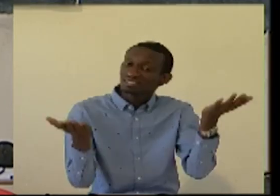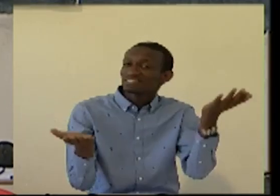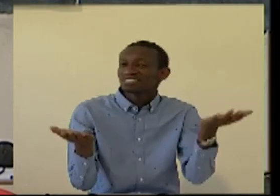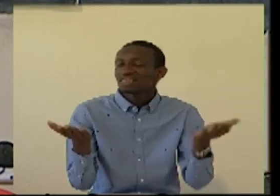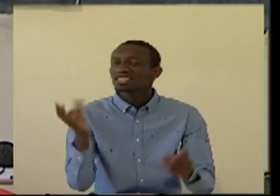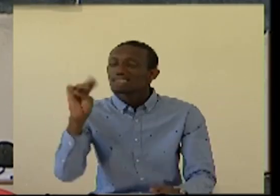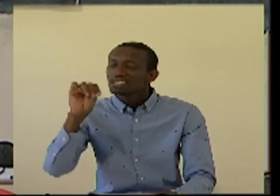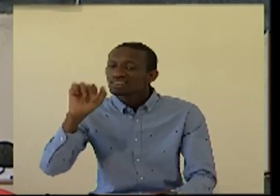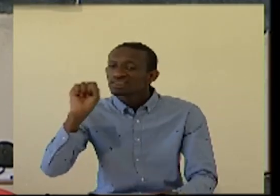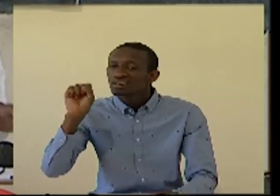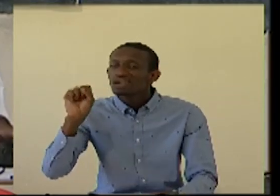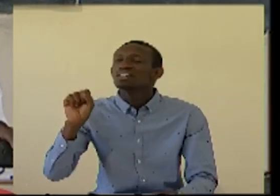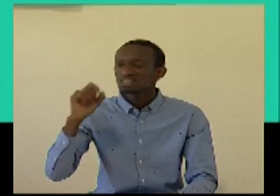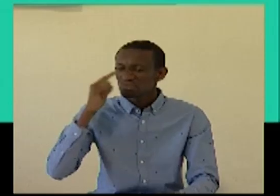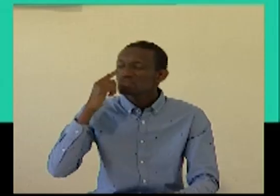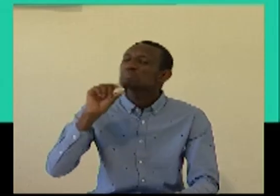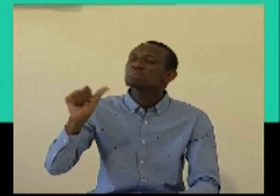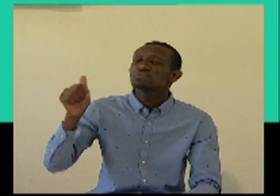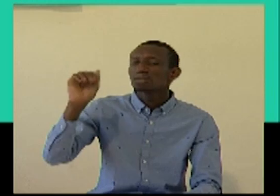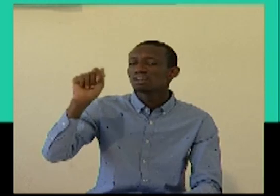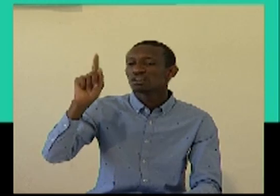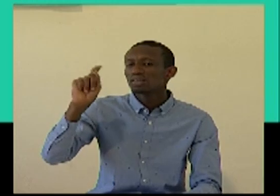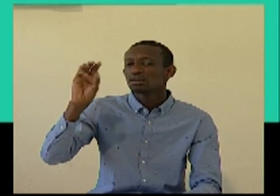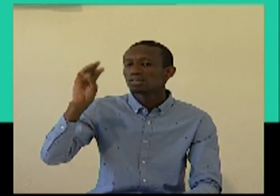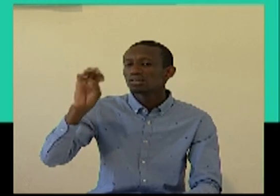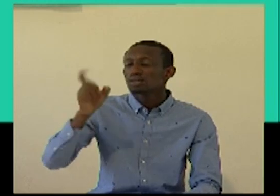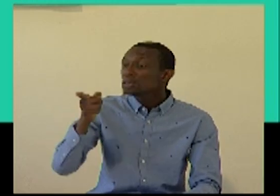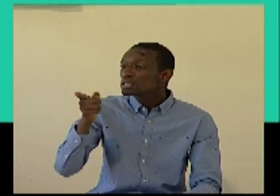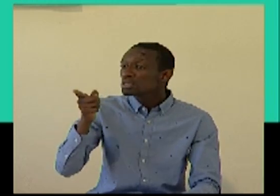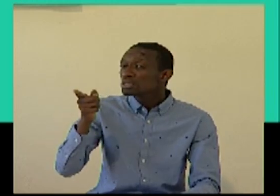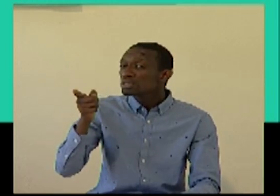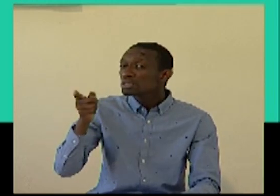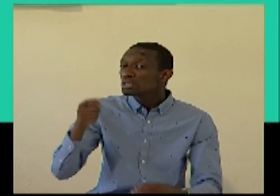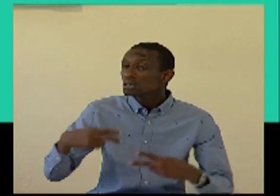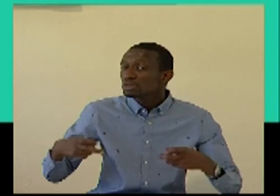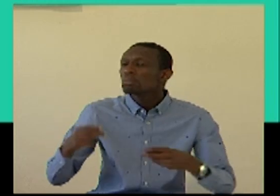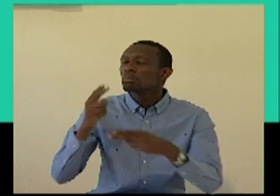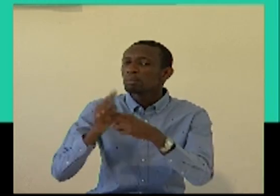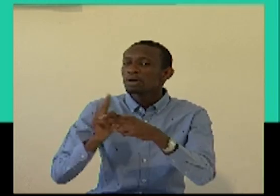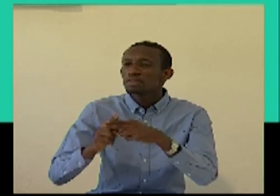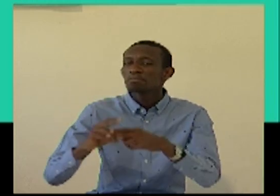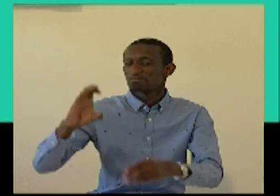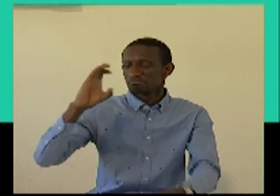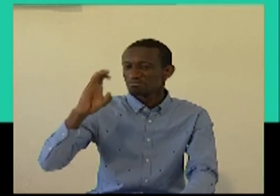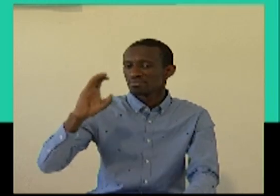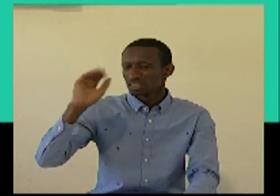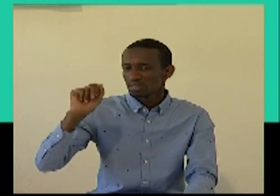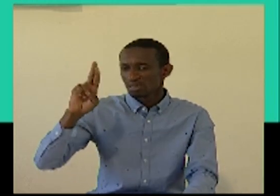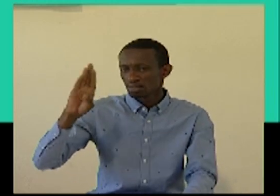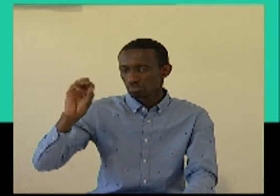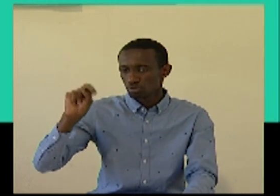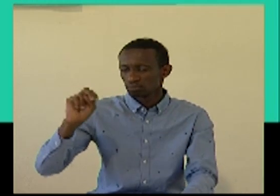atoms. And this element is carbon-12. Carbon-12 is the standard